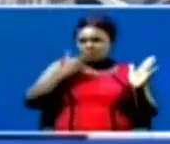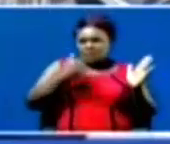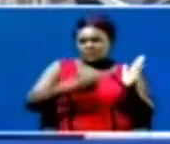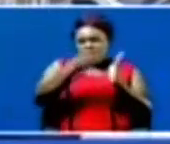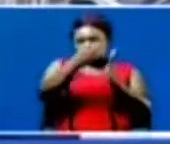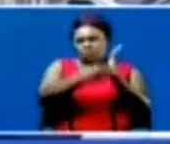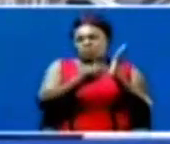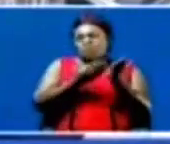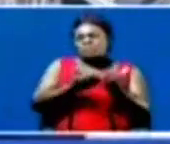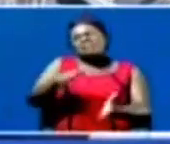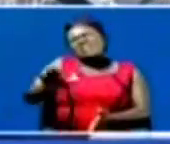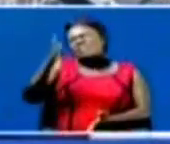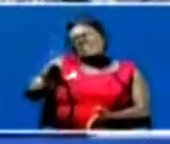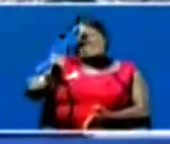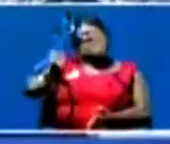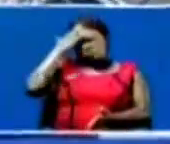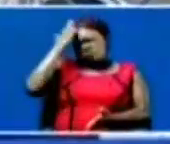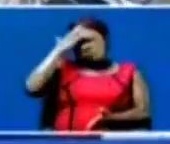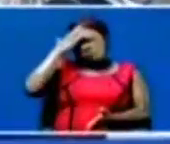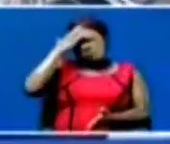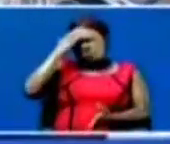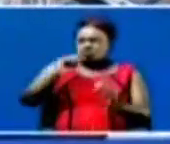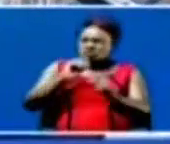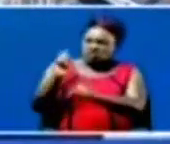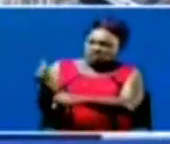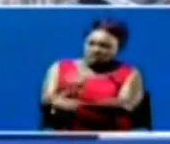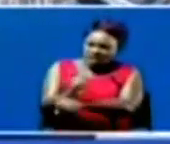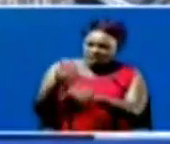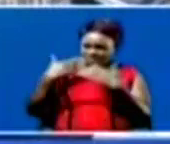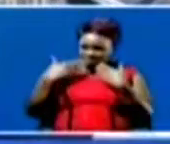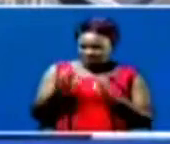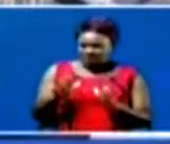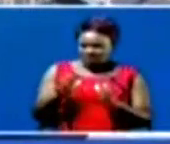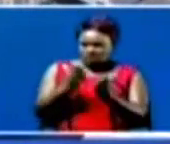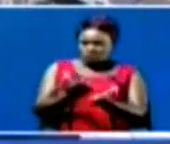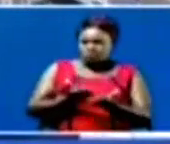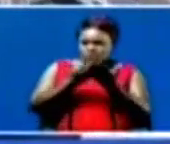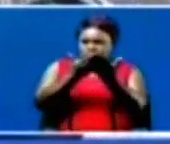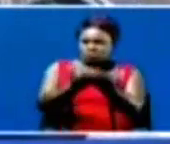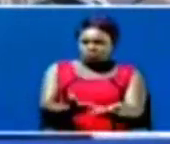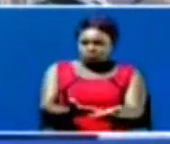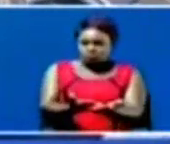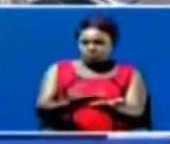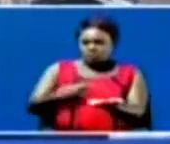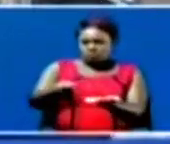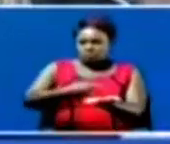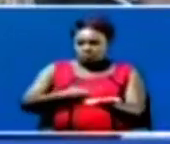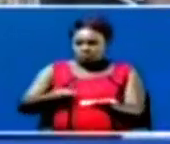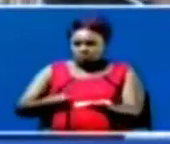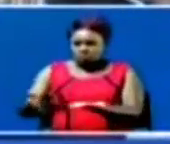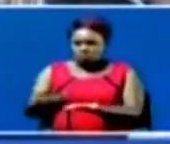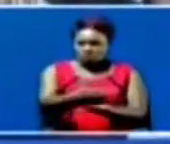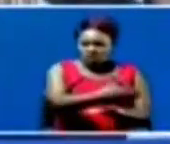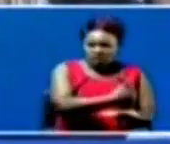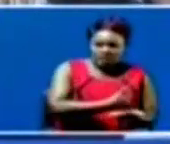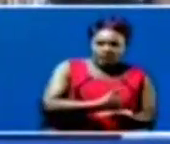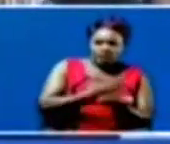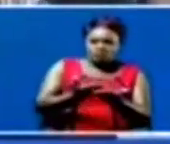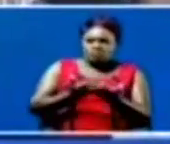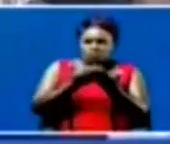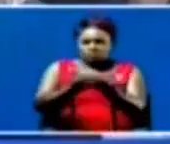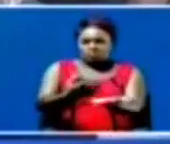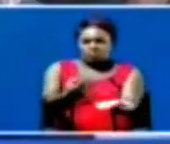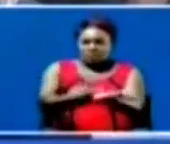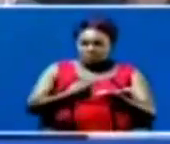a motion and they know it, yeah? We have trained them. You know that you're supposed to raise some signatures, bring a motion, which is